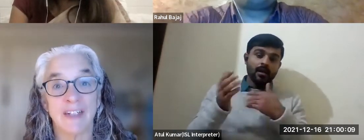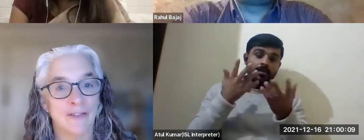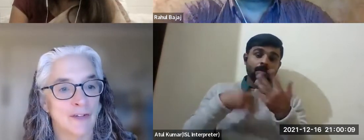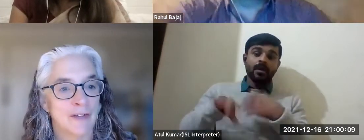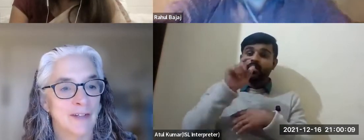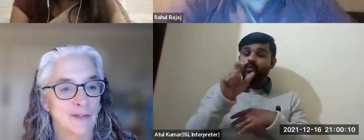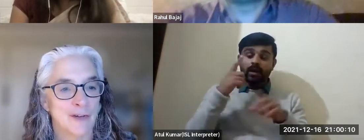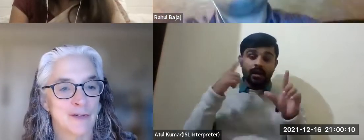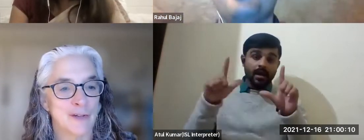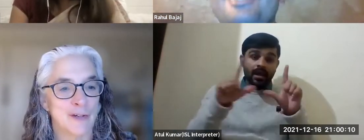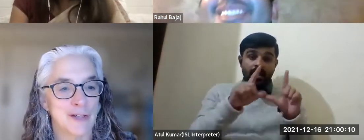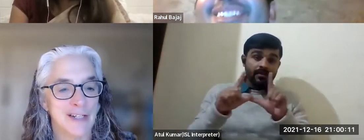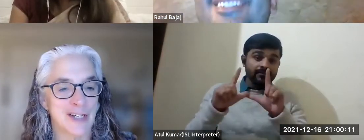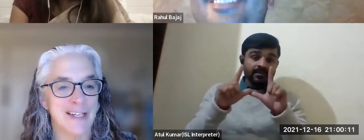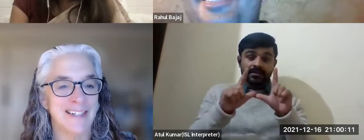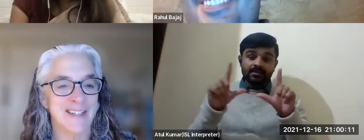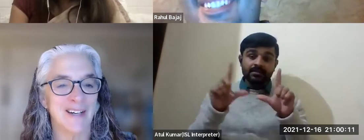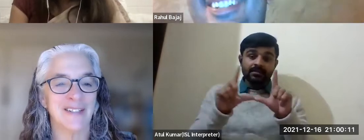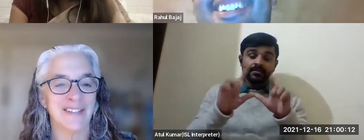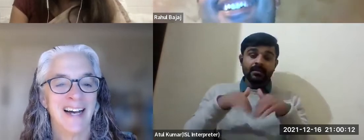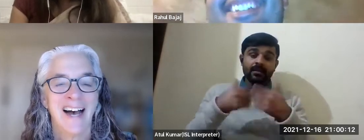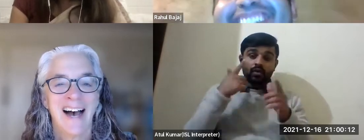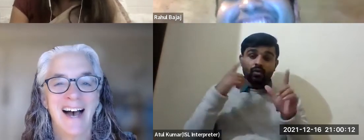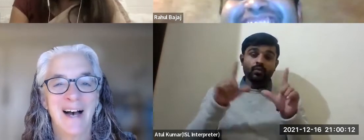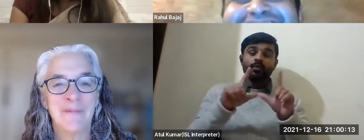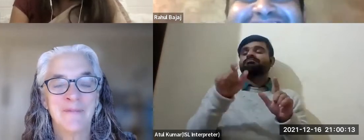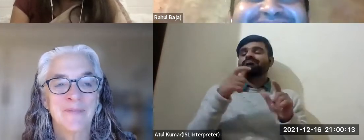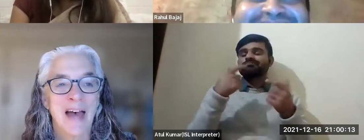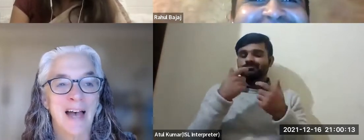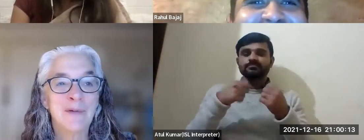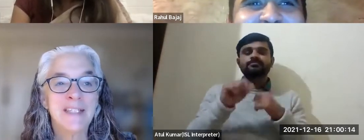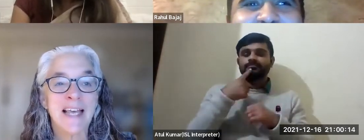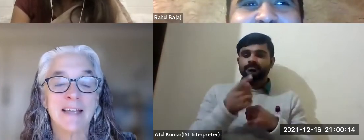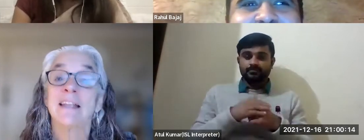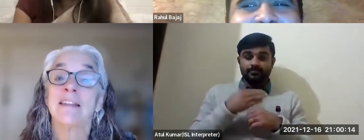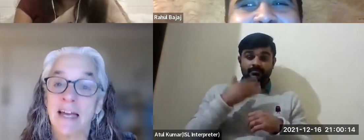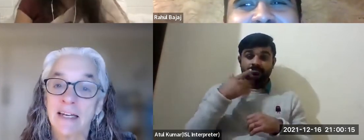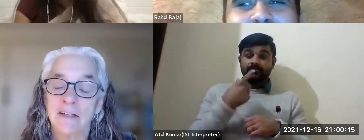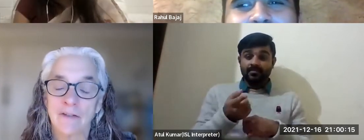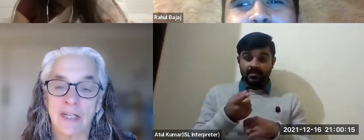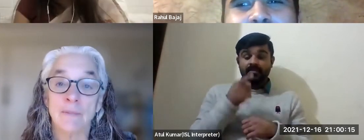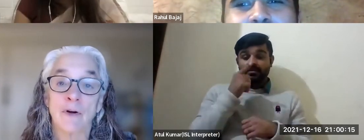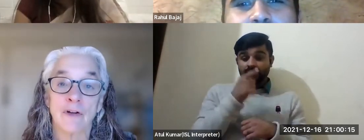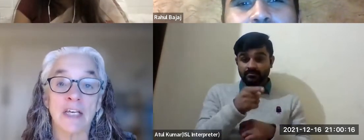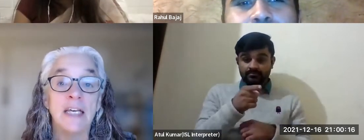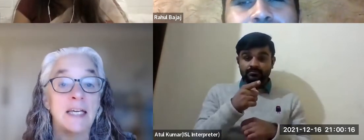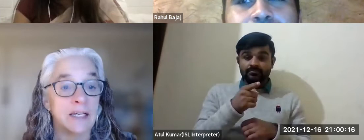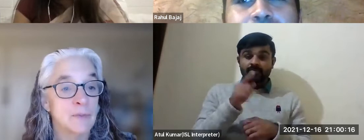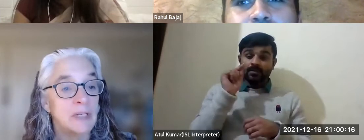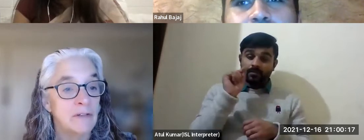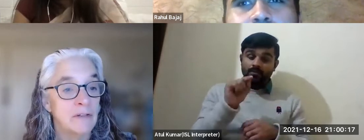word evidence in structured negotiation. So Right. I would say that that is a key part